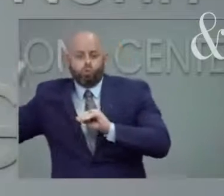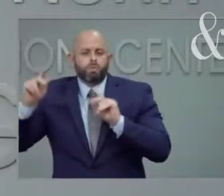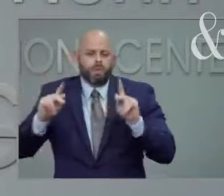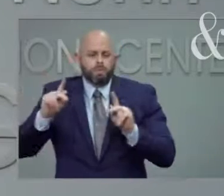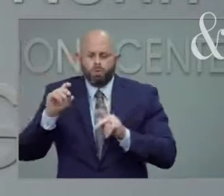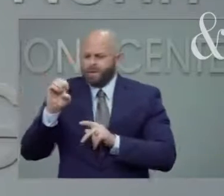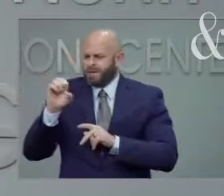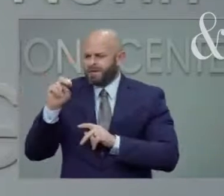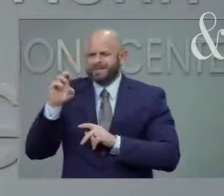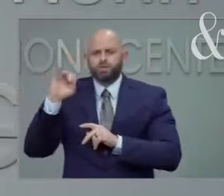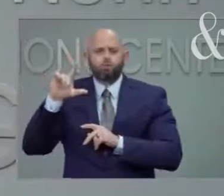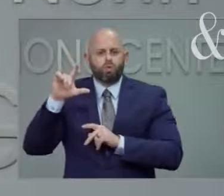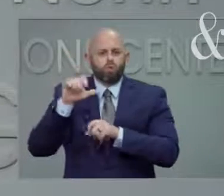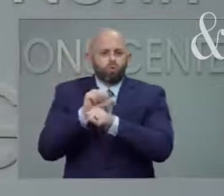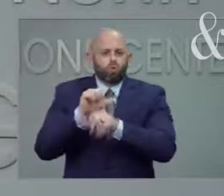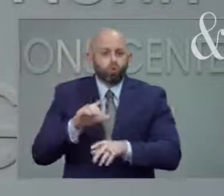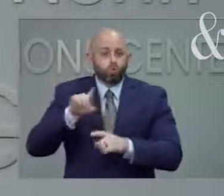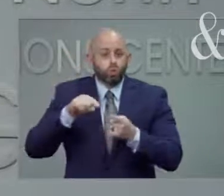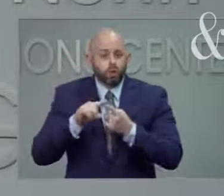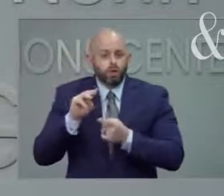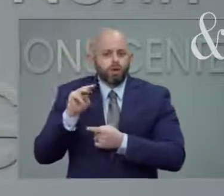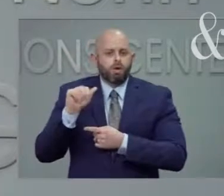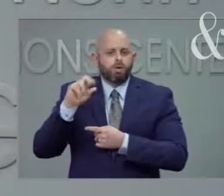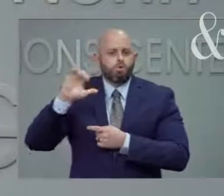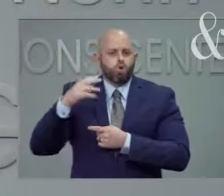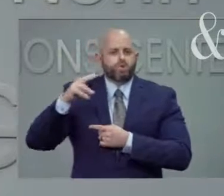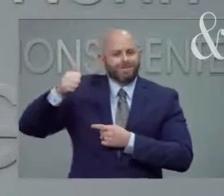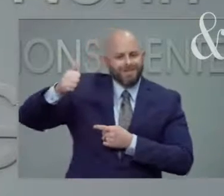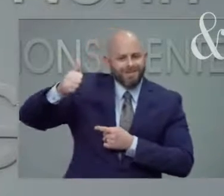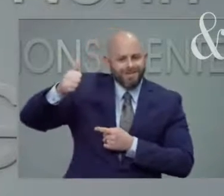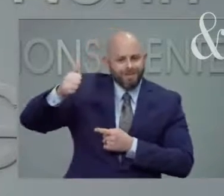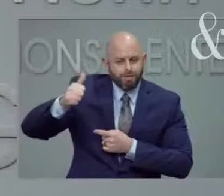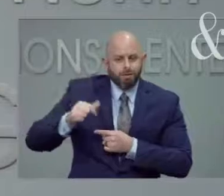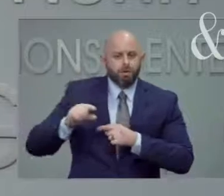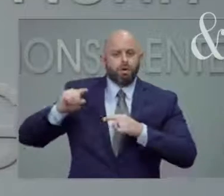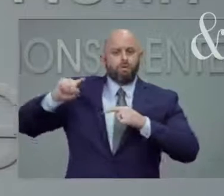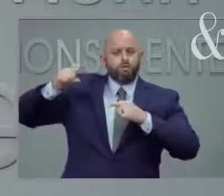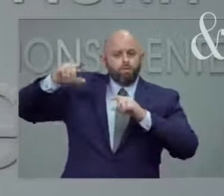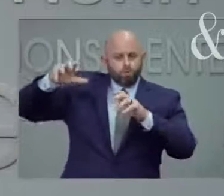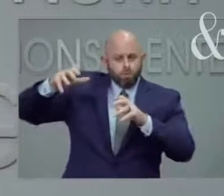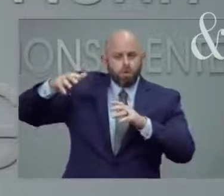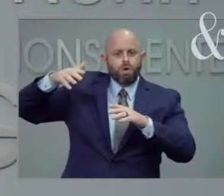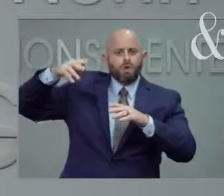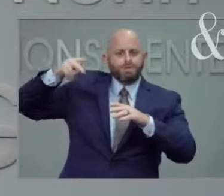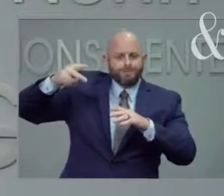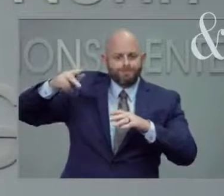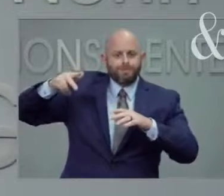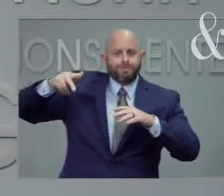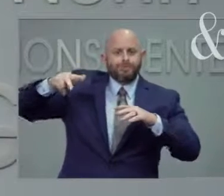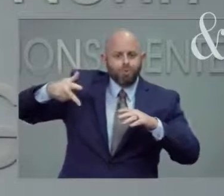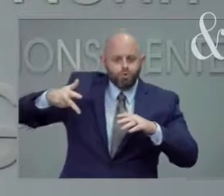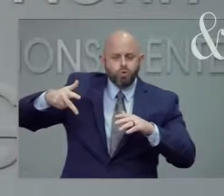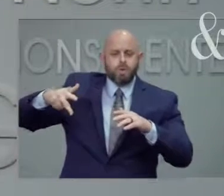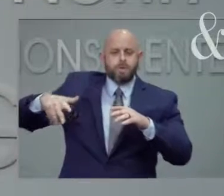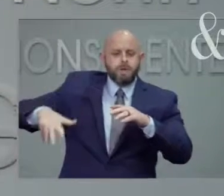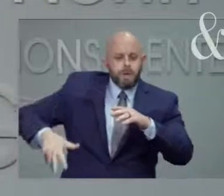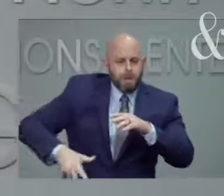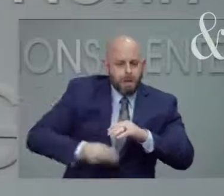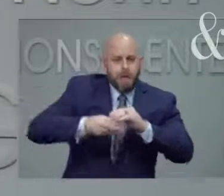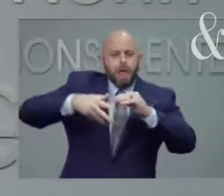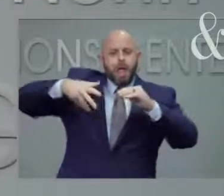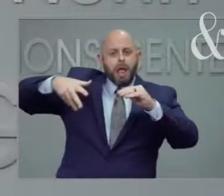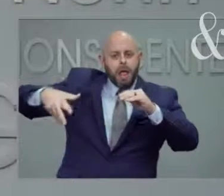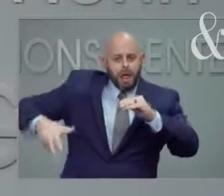10th. This gradual approach will allow the state to balance the number of people in Group 3 with the limited